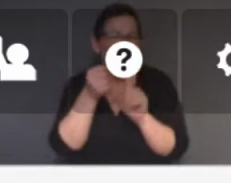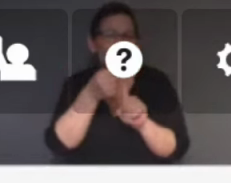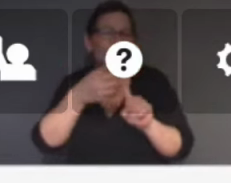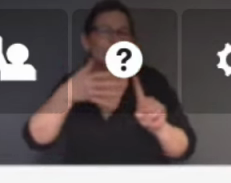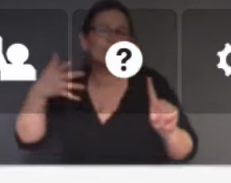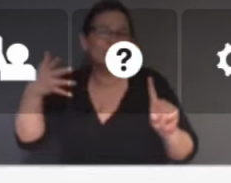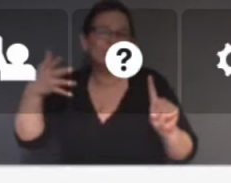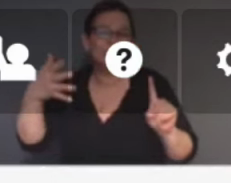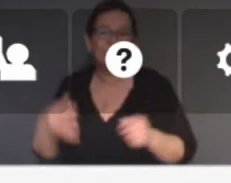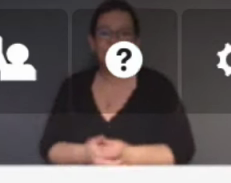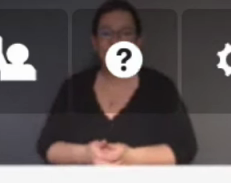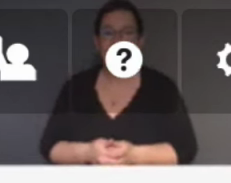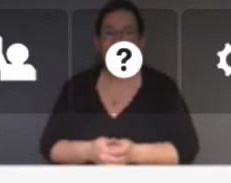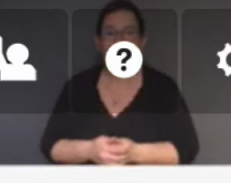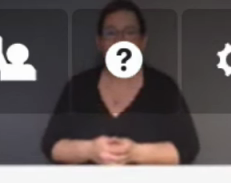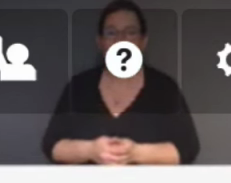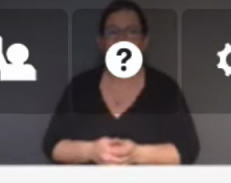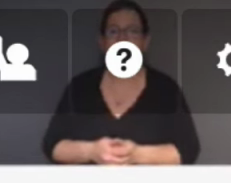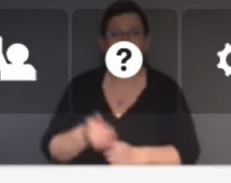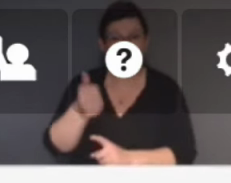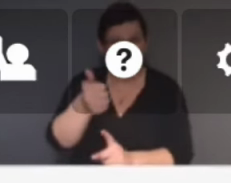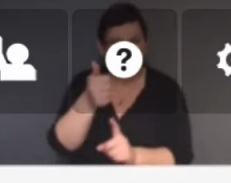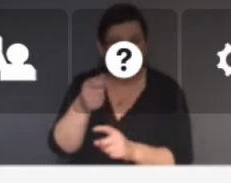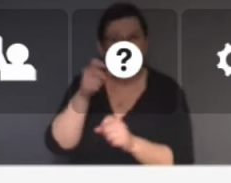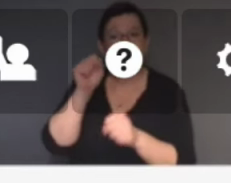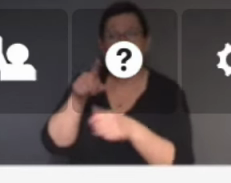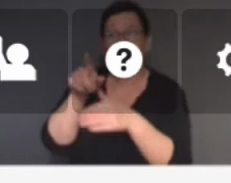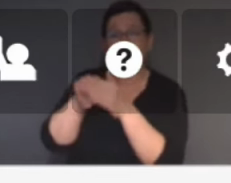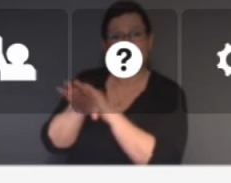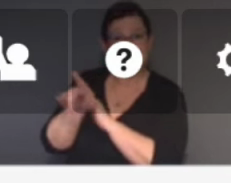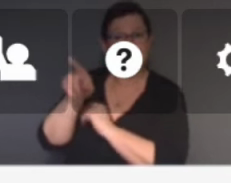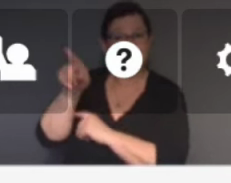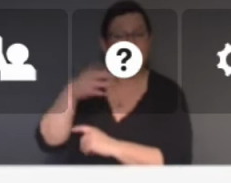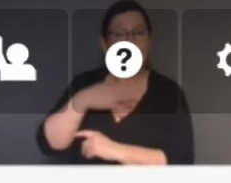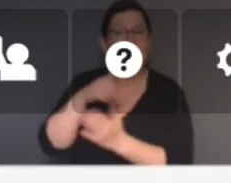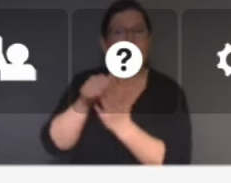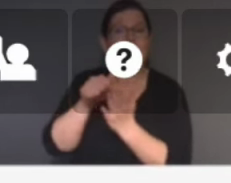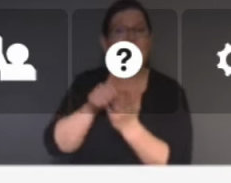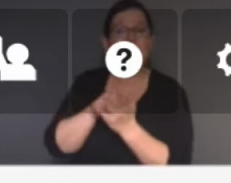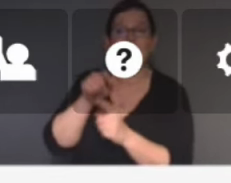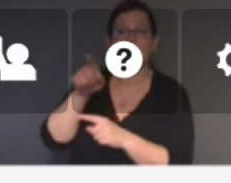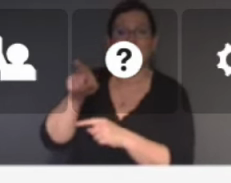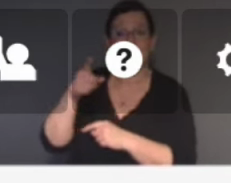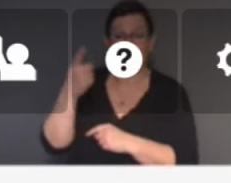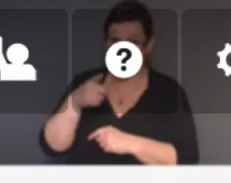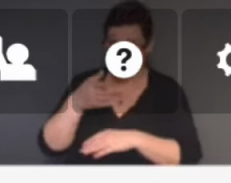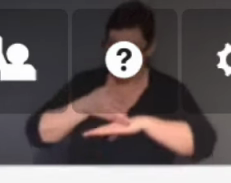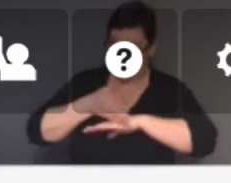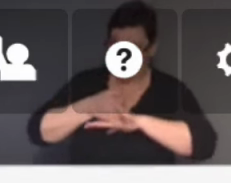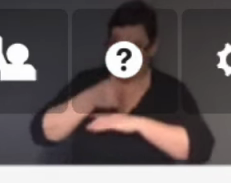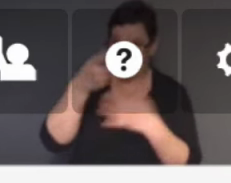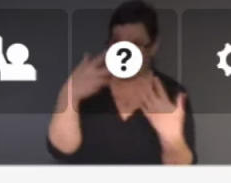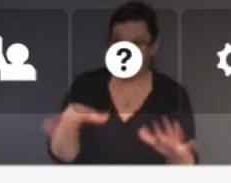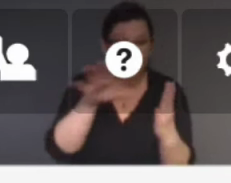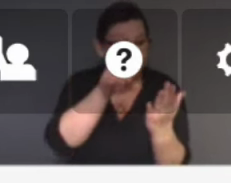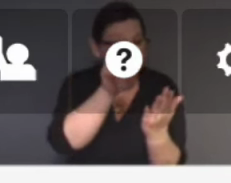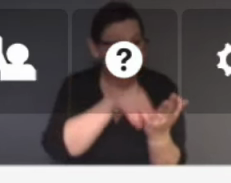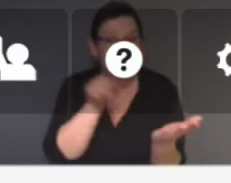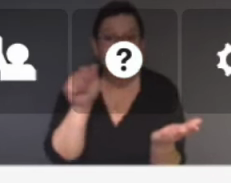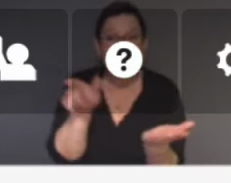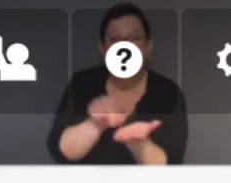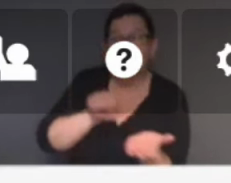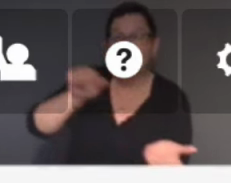CRA and receive a notice of assessment. My account is a secure portal that lets you view